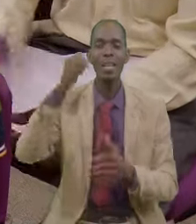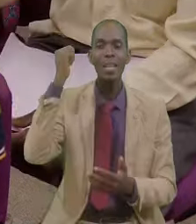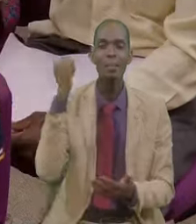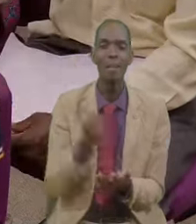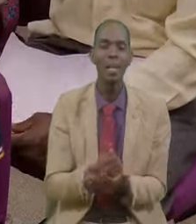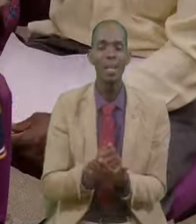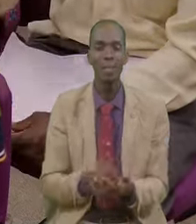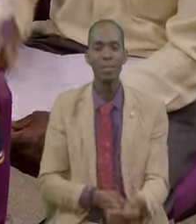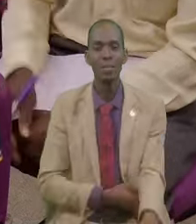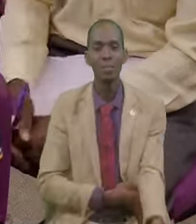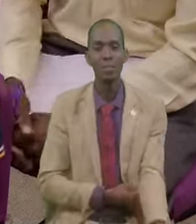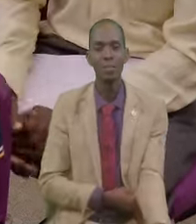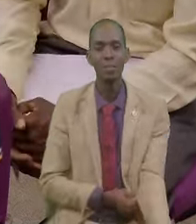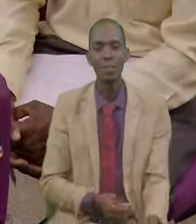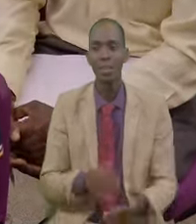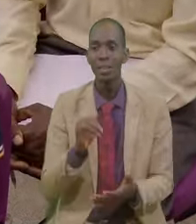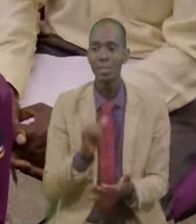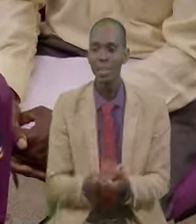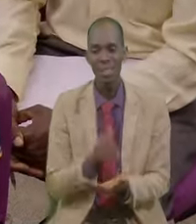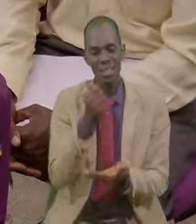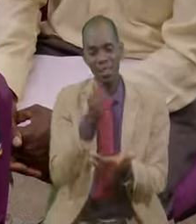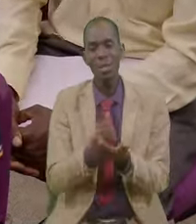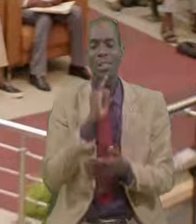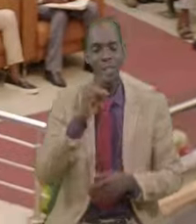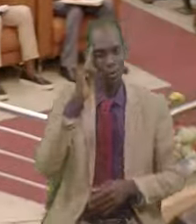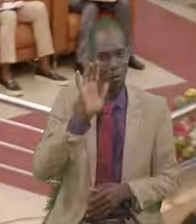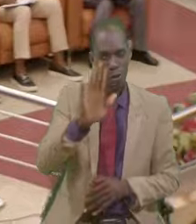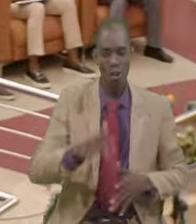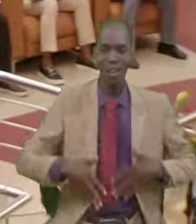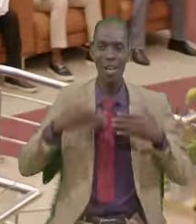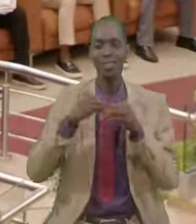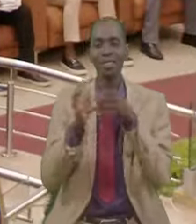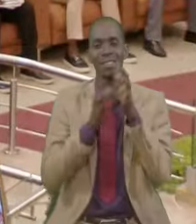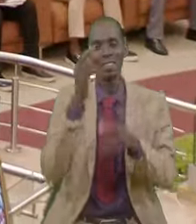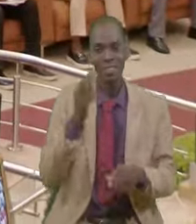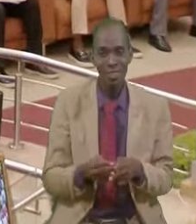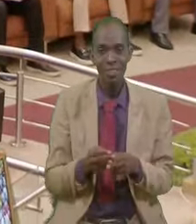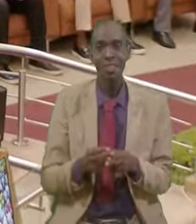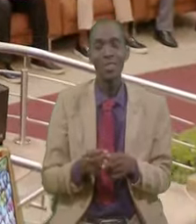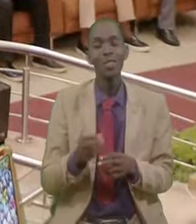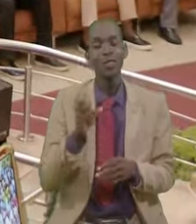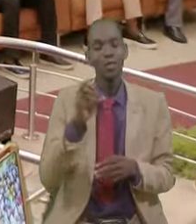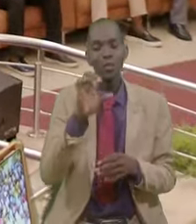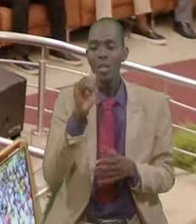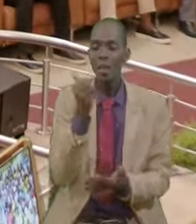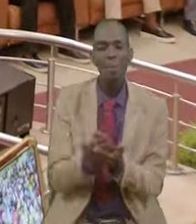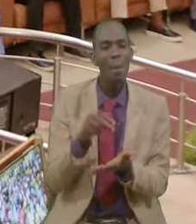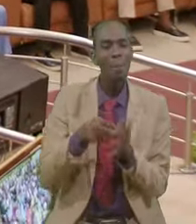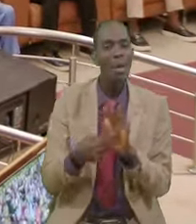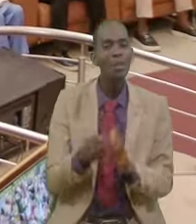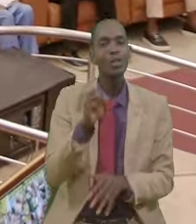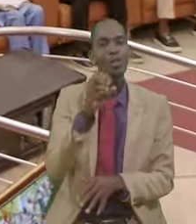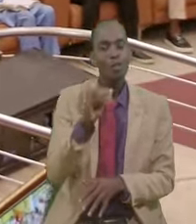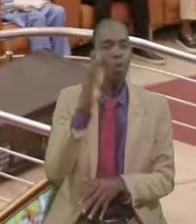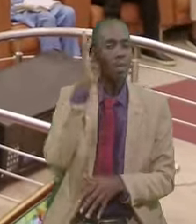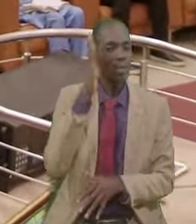Amen. That amen is for your life. It means so let it be, so let it be, so let it